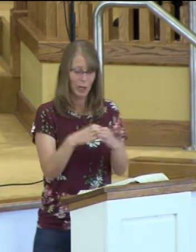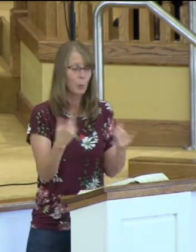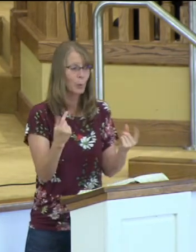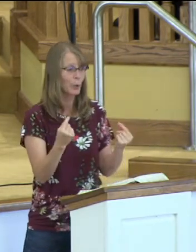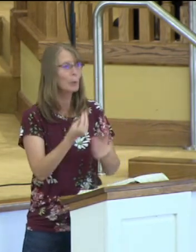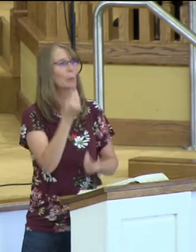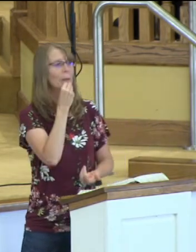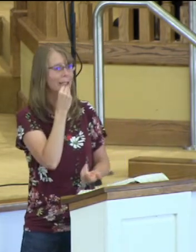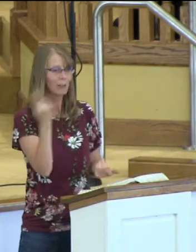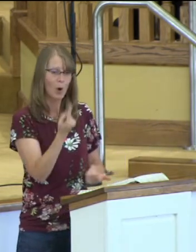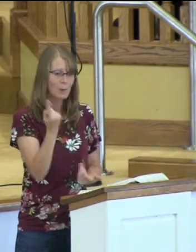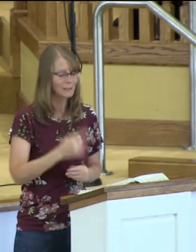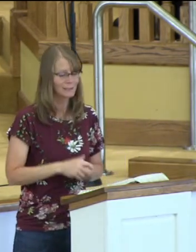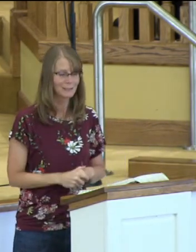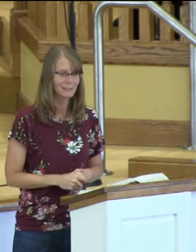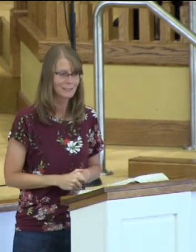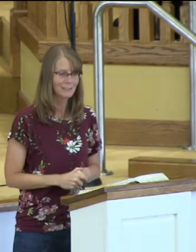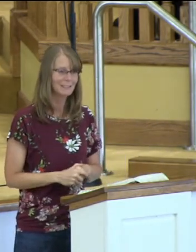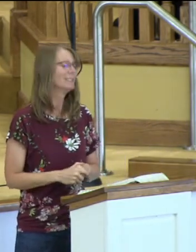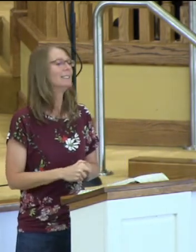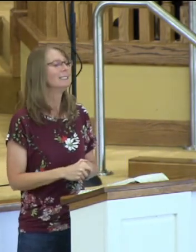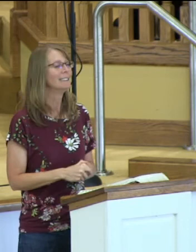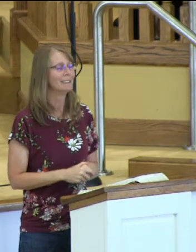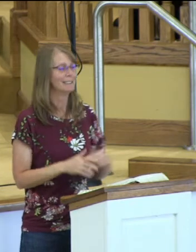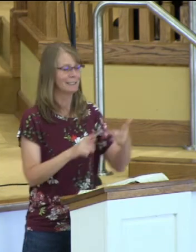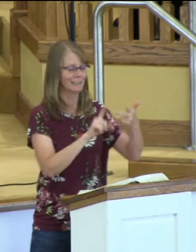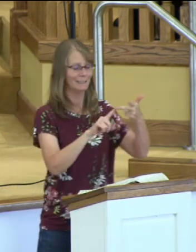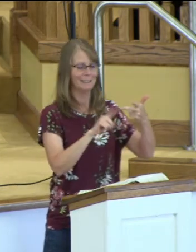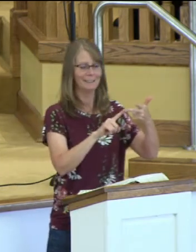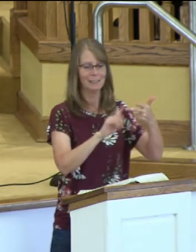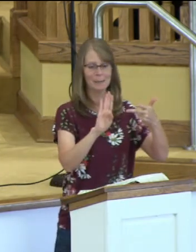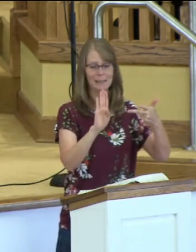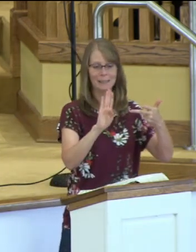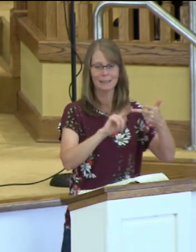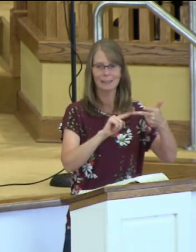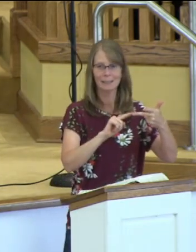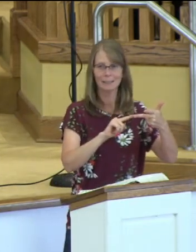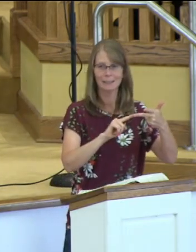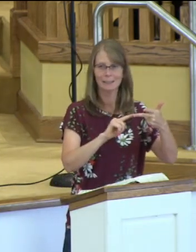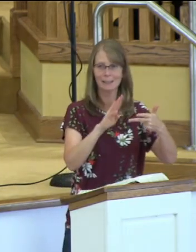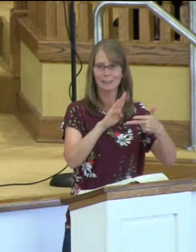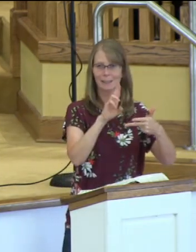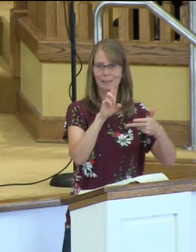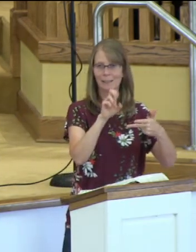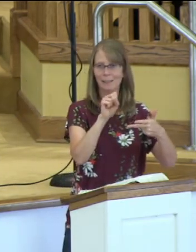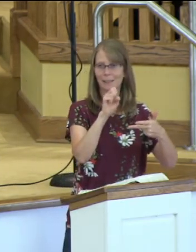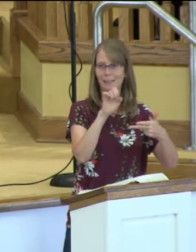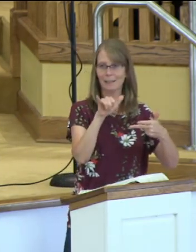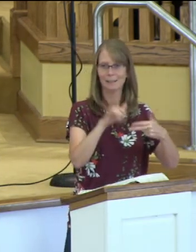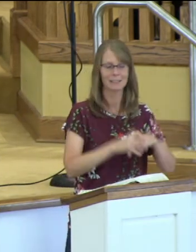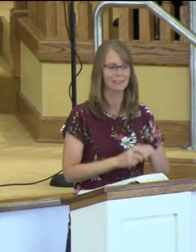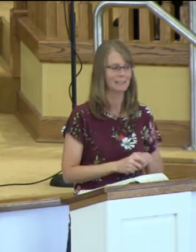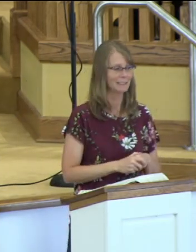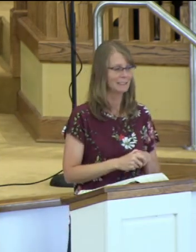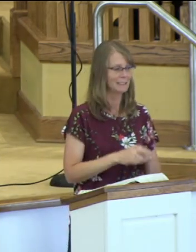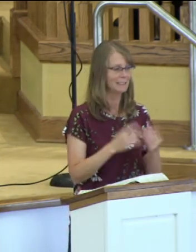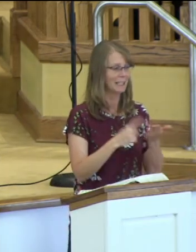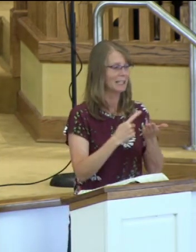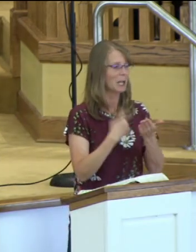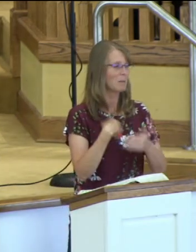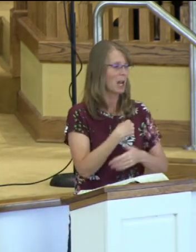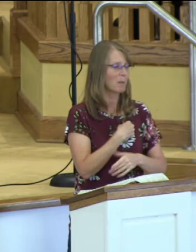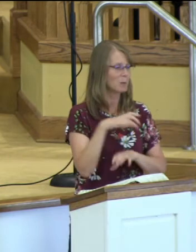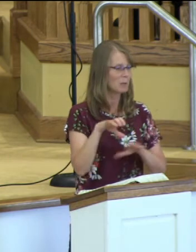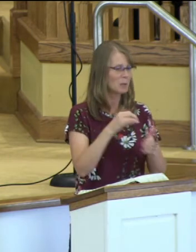Okay. Second B. No. Third B. Bussey. Sometimes we do things. Why are we doing